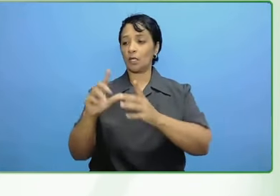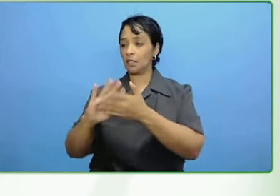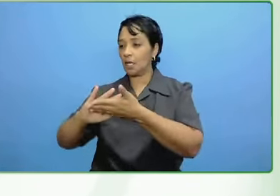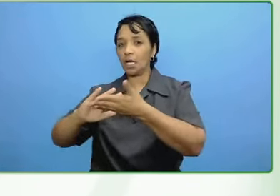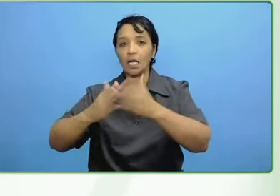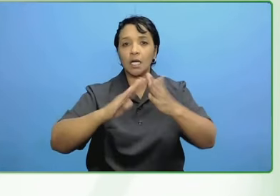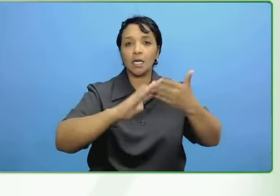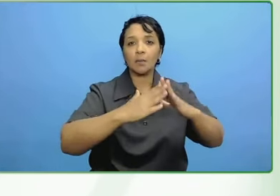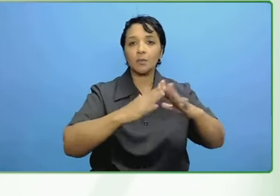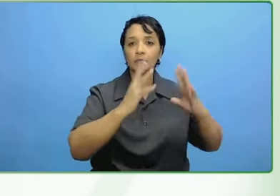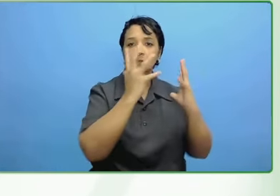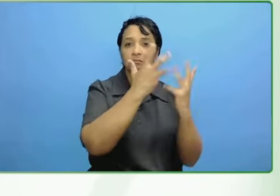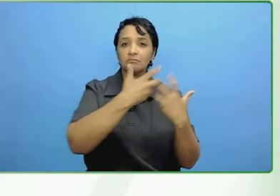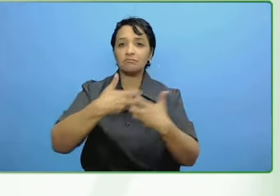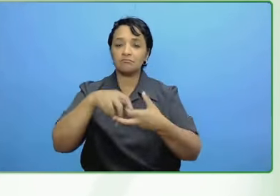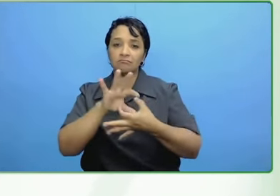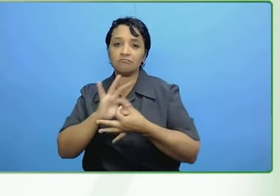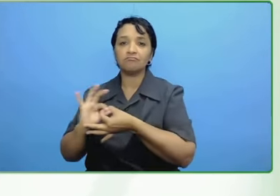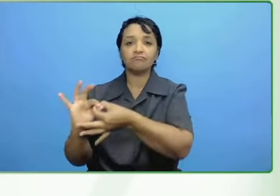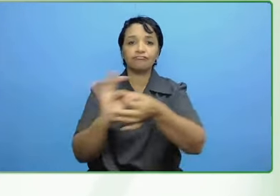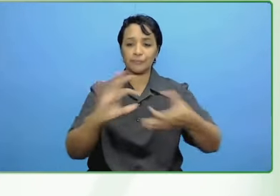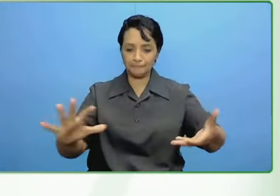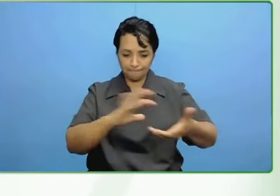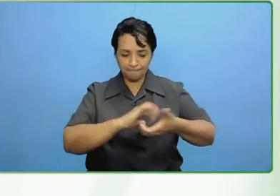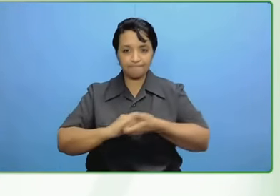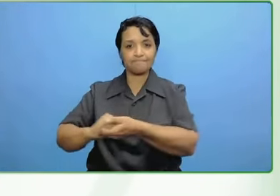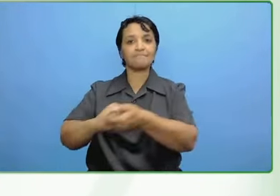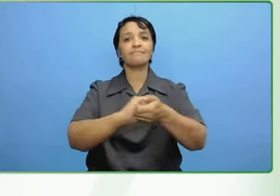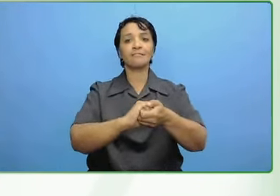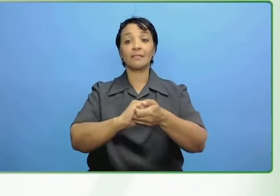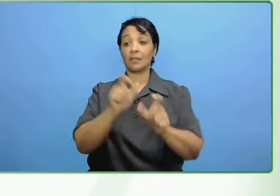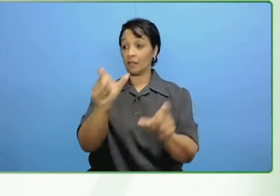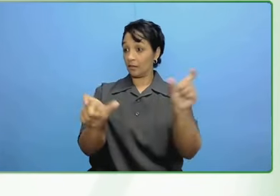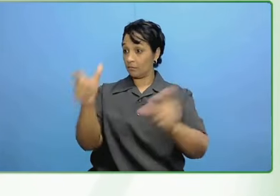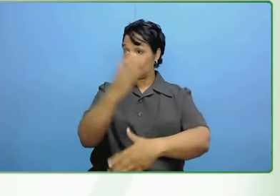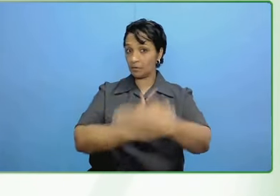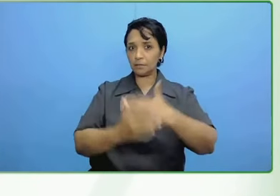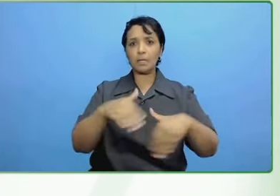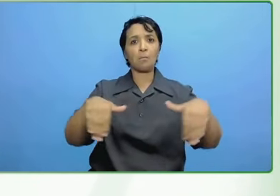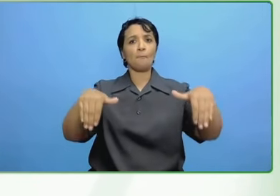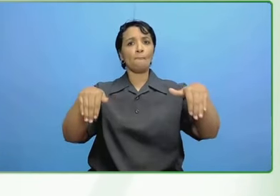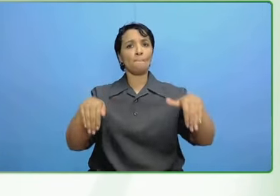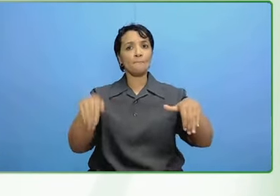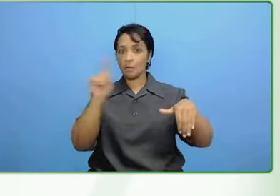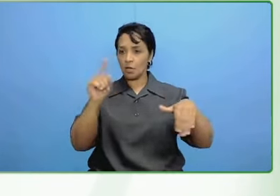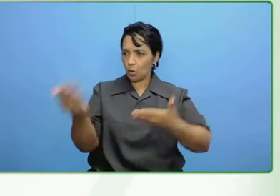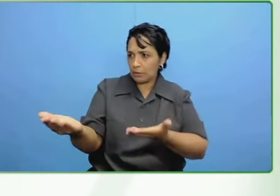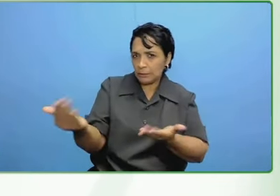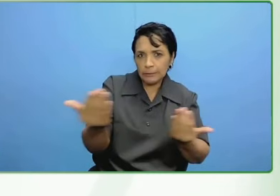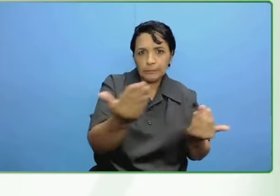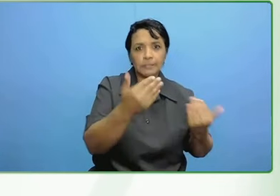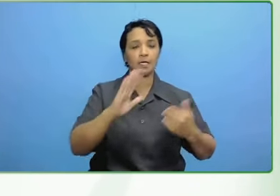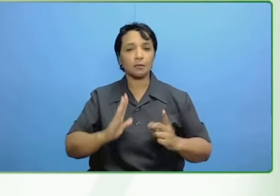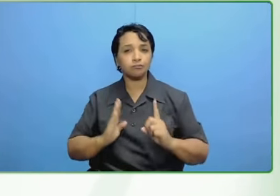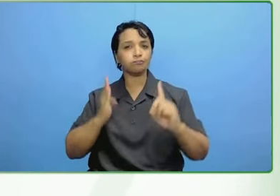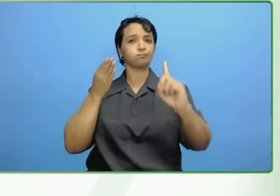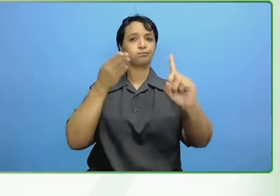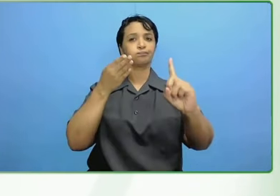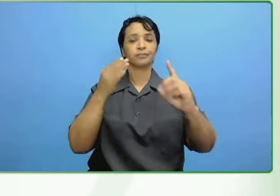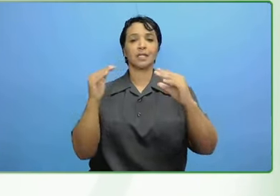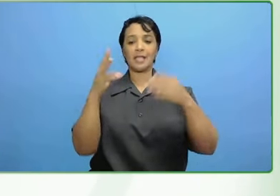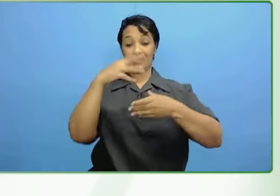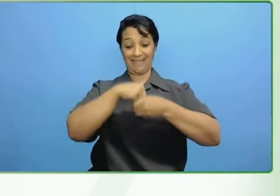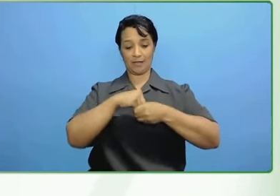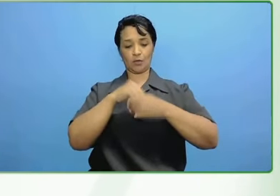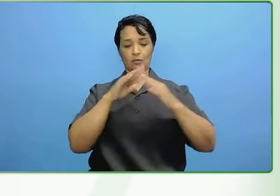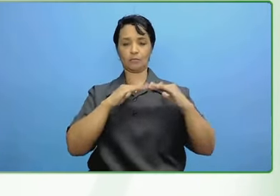persons with disabilities are enabled to pursue their aspirations, achieve the potential, and participate as equal, integral,